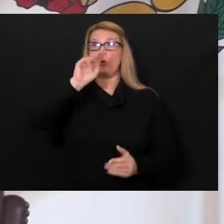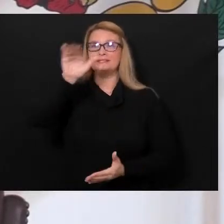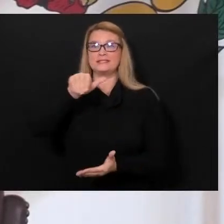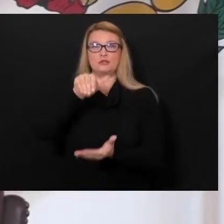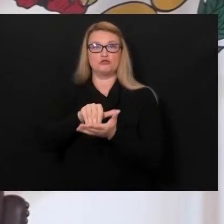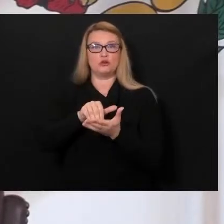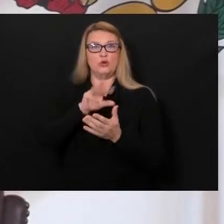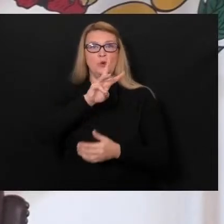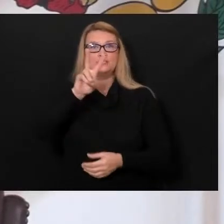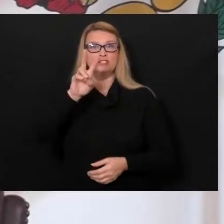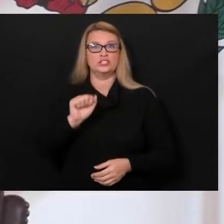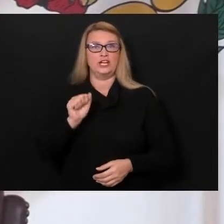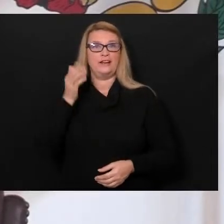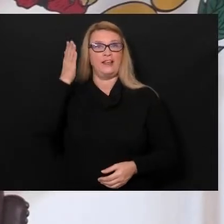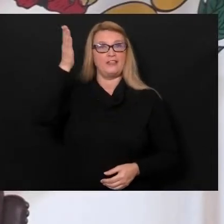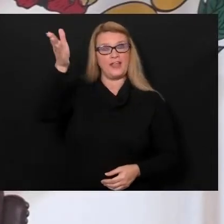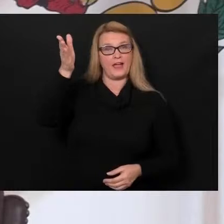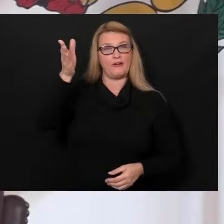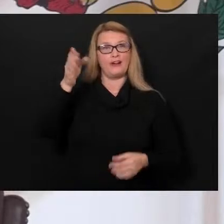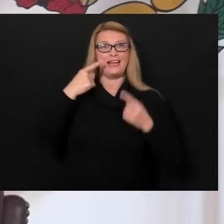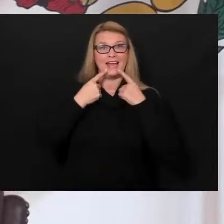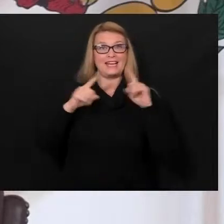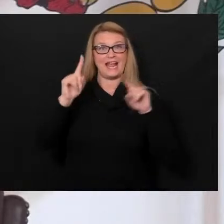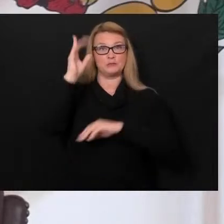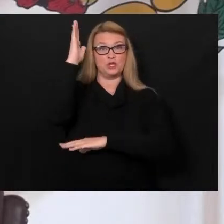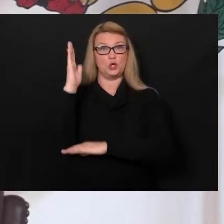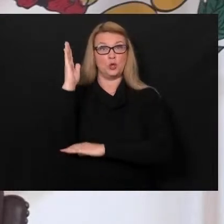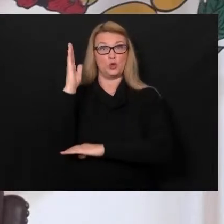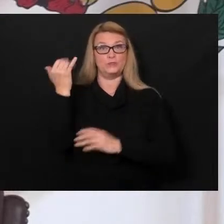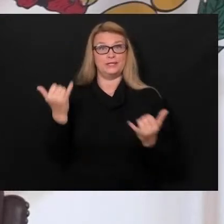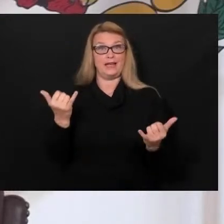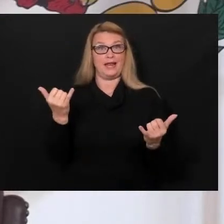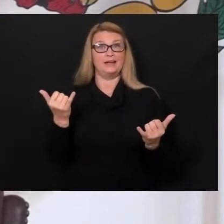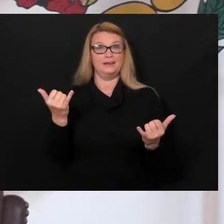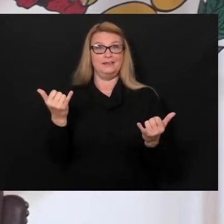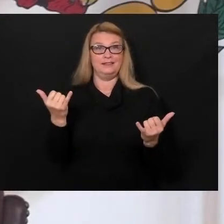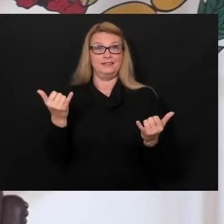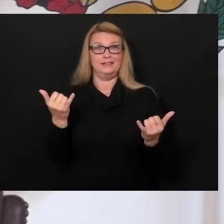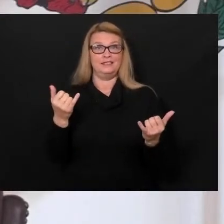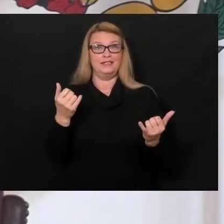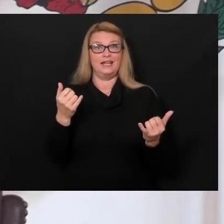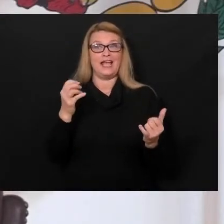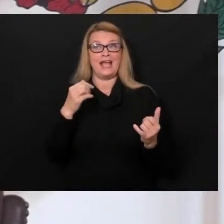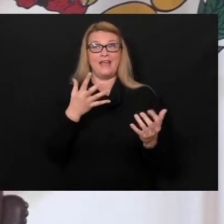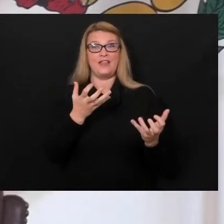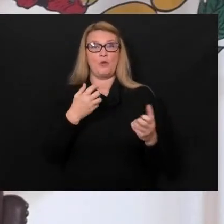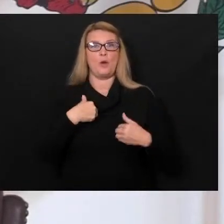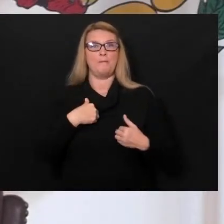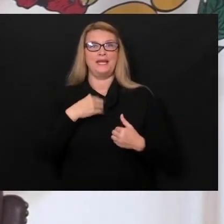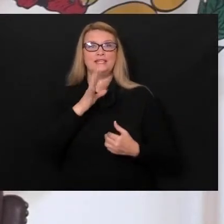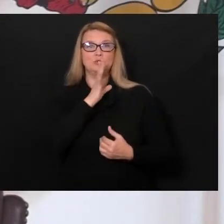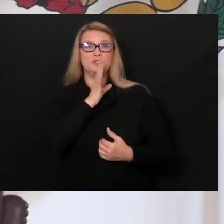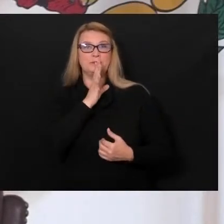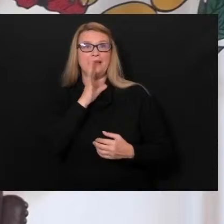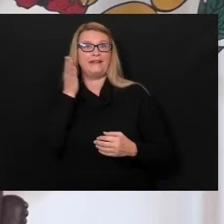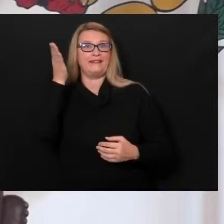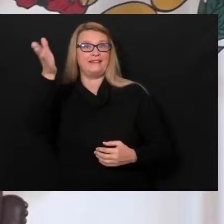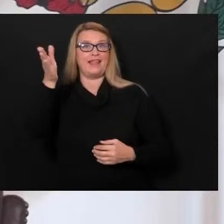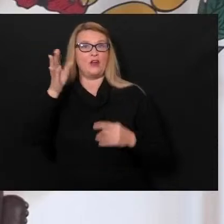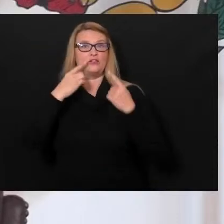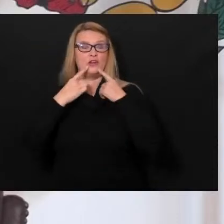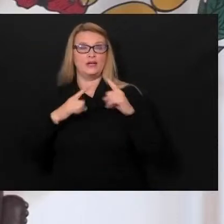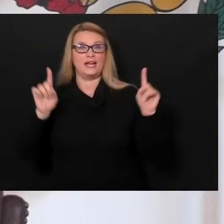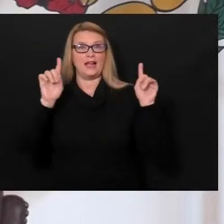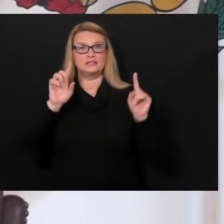have an announcement, and it's supposed to be at noon today, and I've been asked to speak at the announcement that